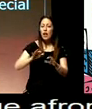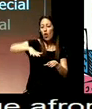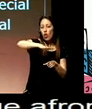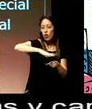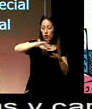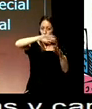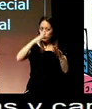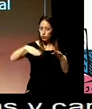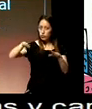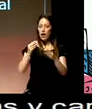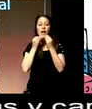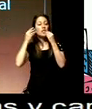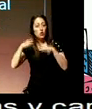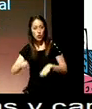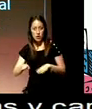Often,